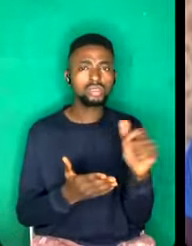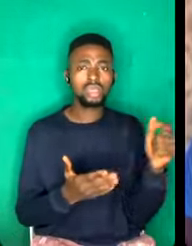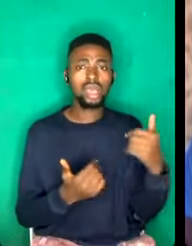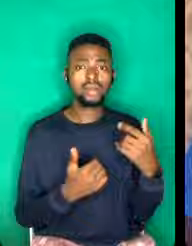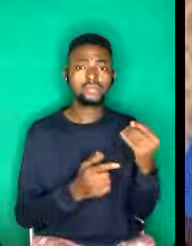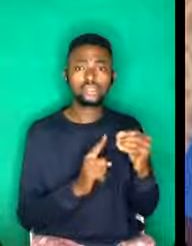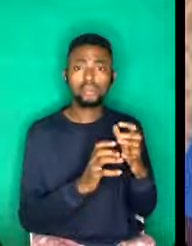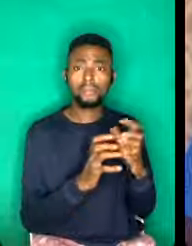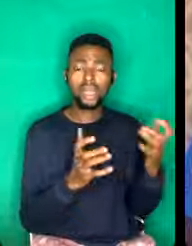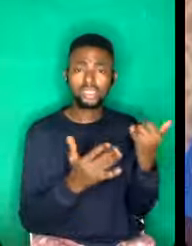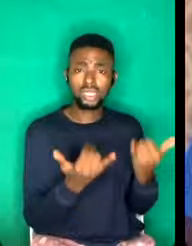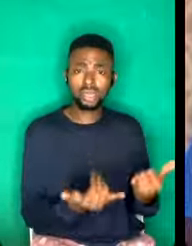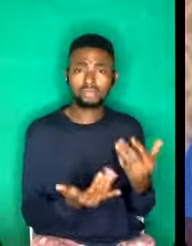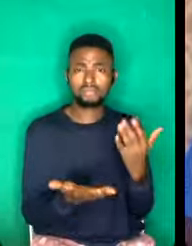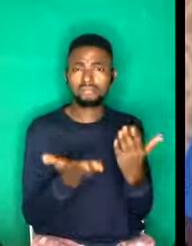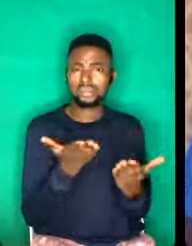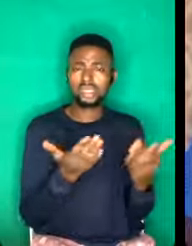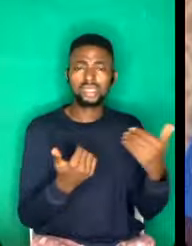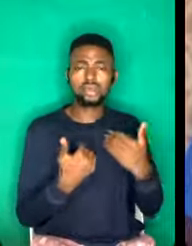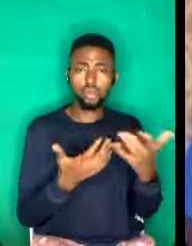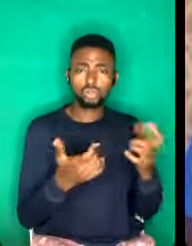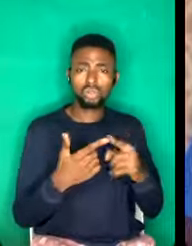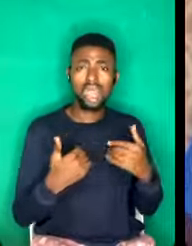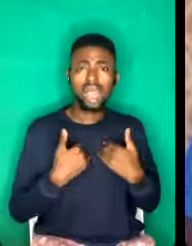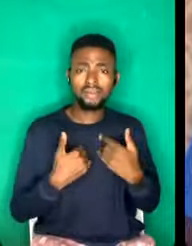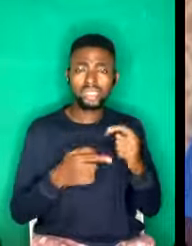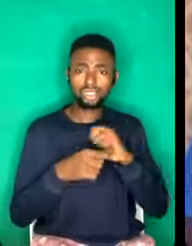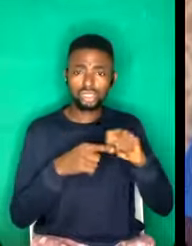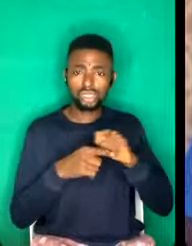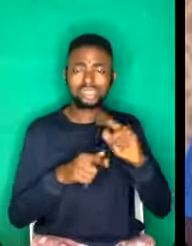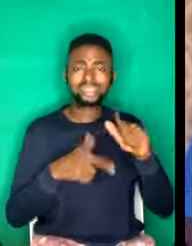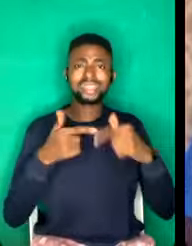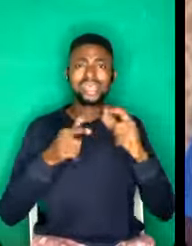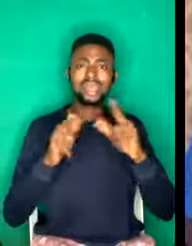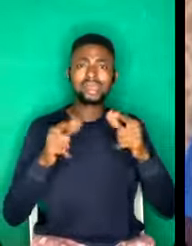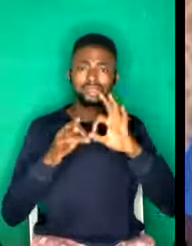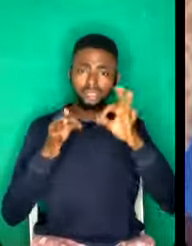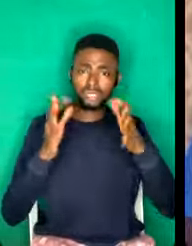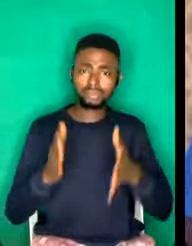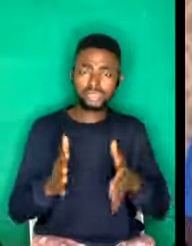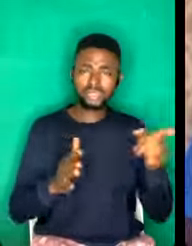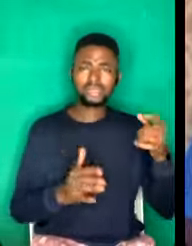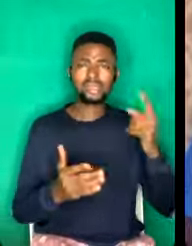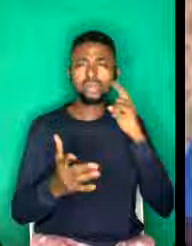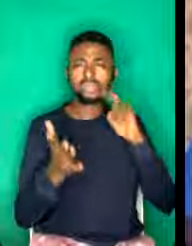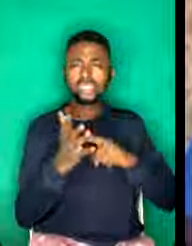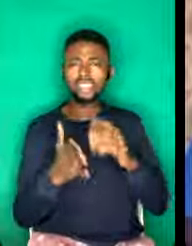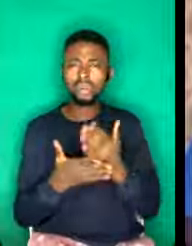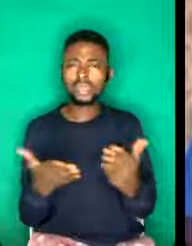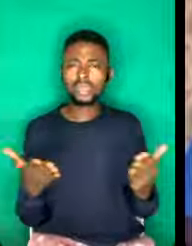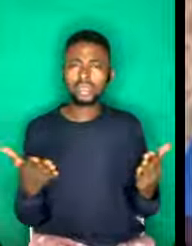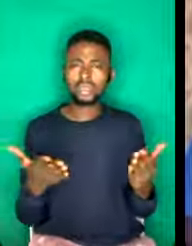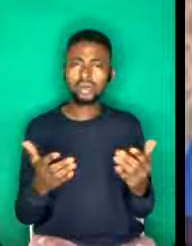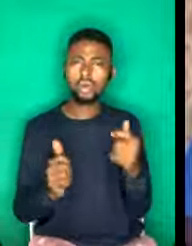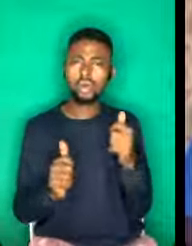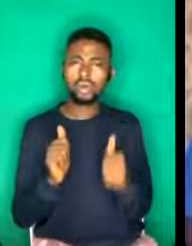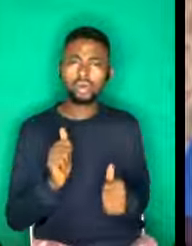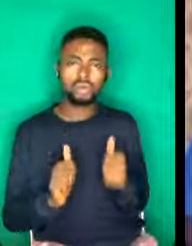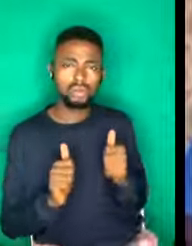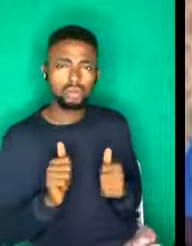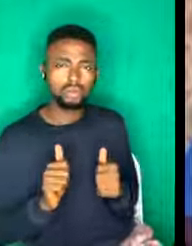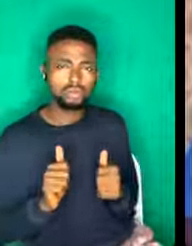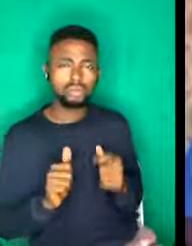a training, or let's talk, sign language interpreters. I noticed something, right, which is